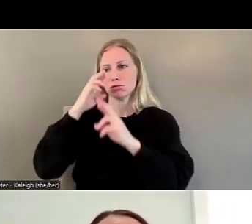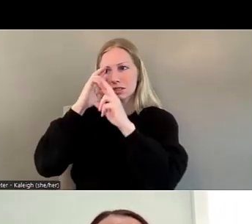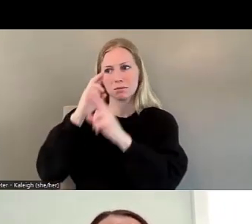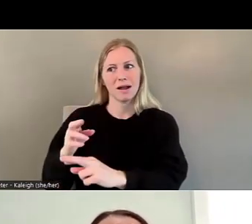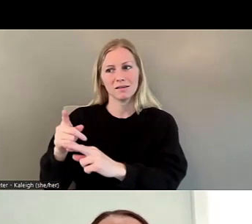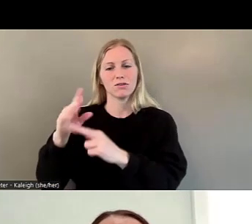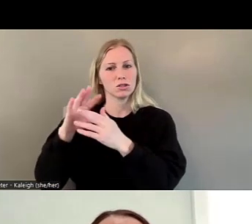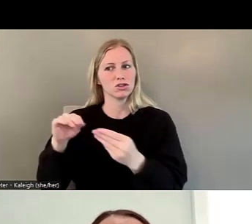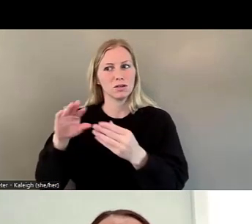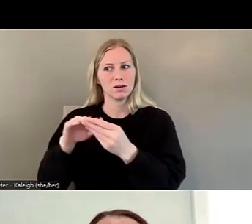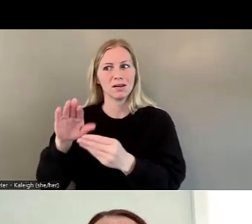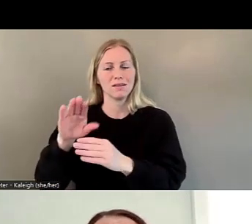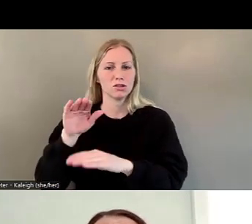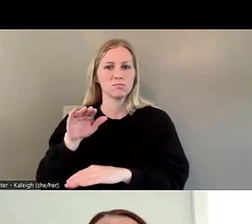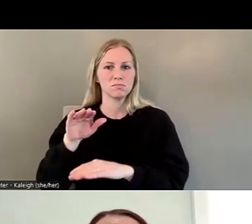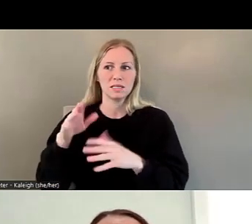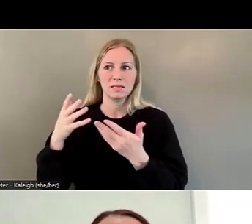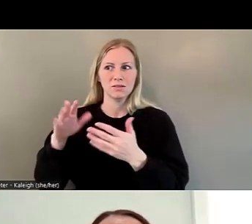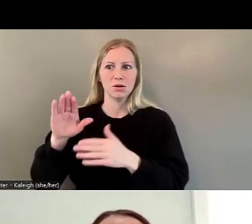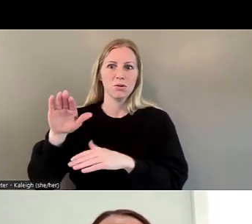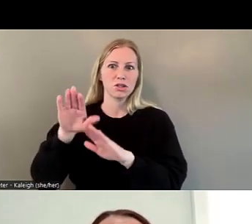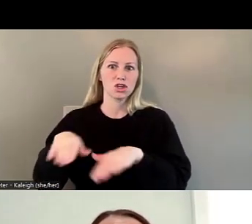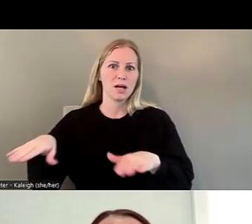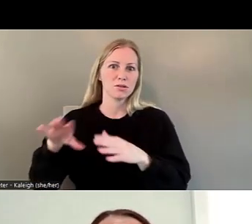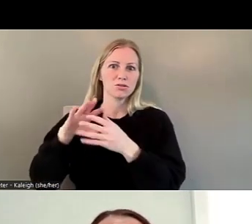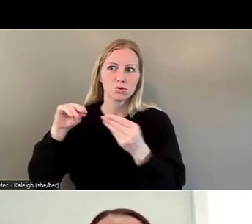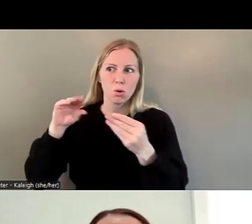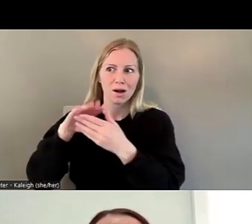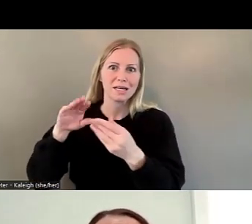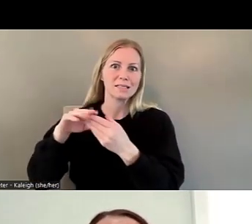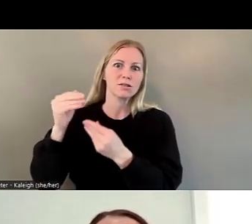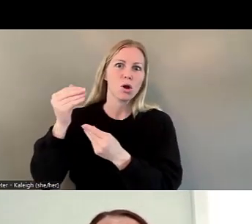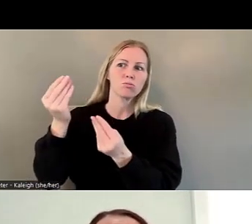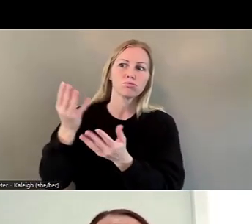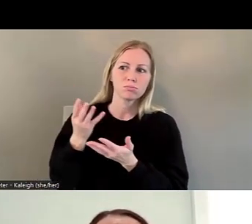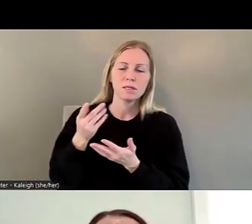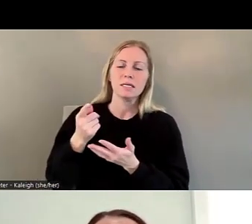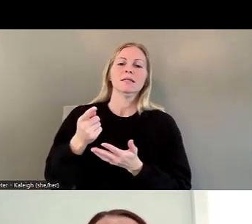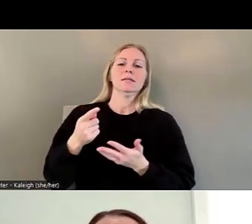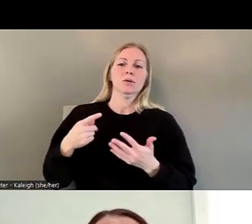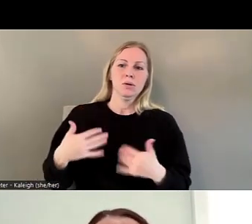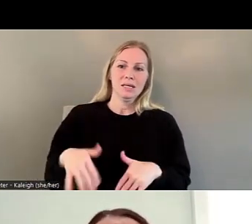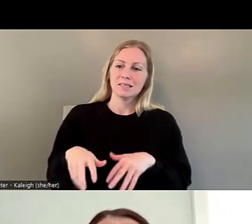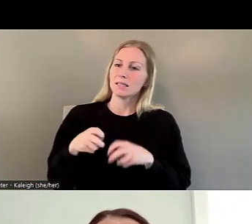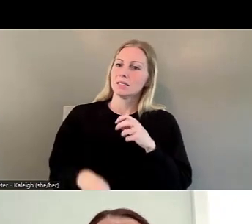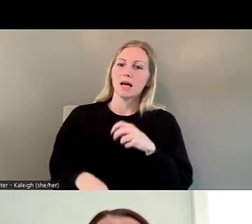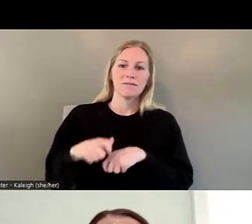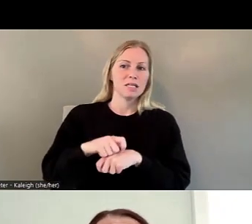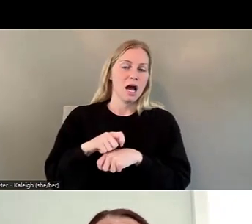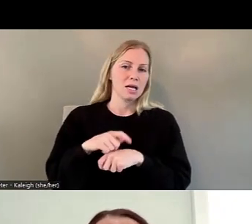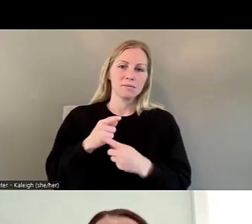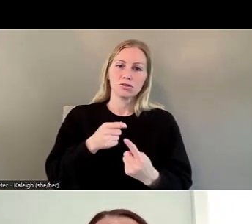not easy to relive an incredibly difficult time, a time that for many is still ongoing. I want to thank them for their